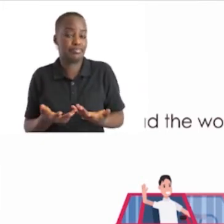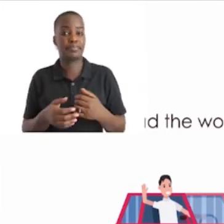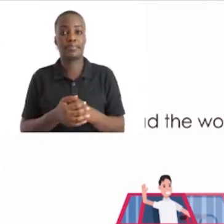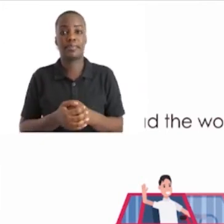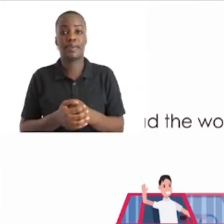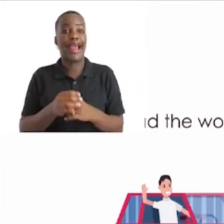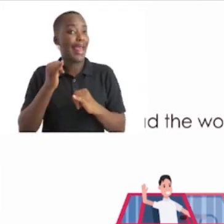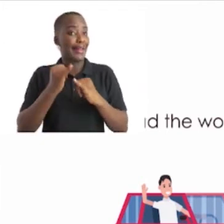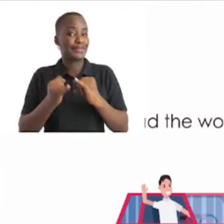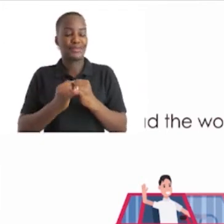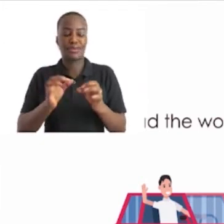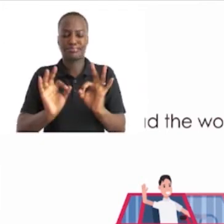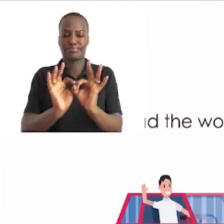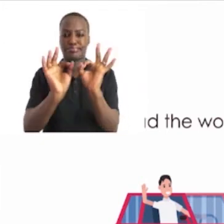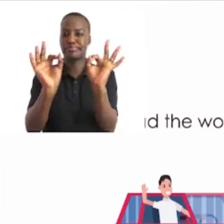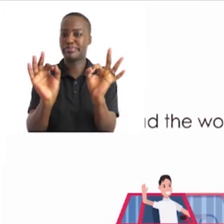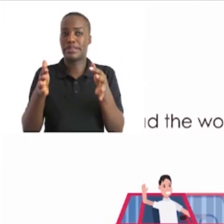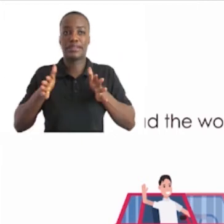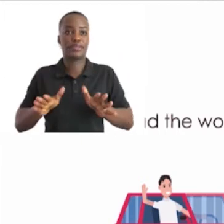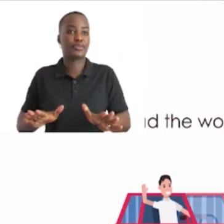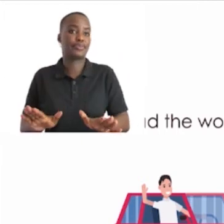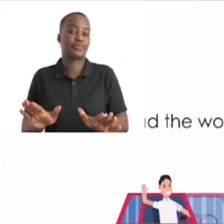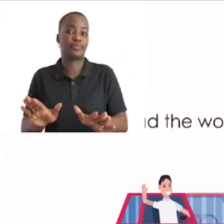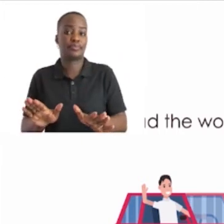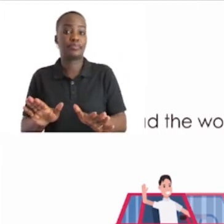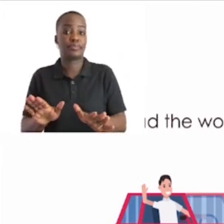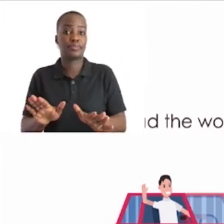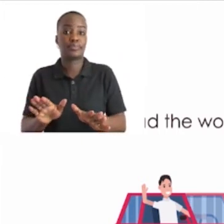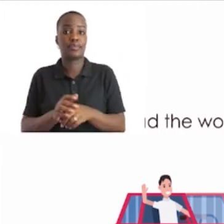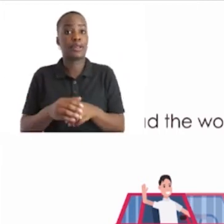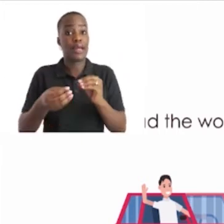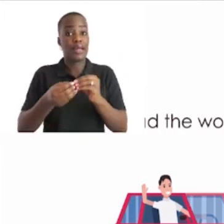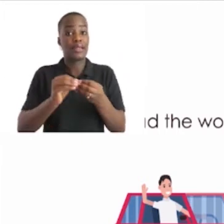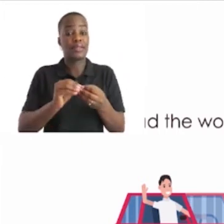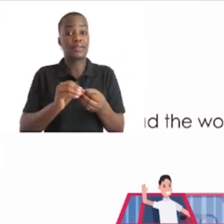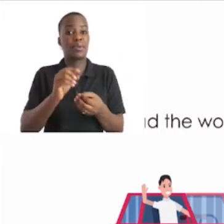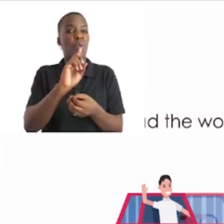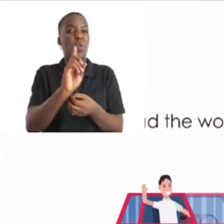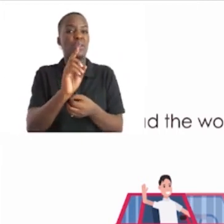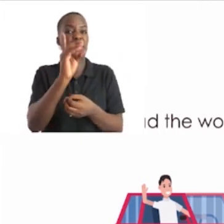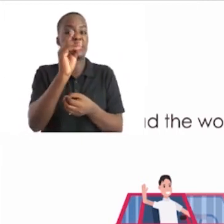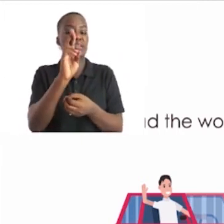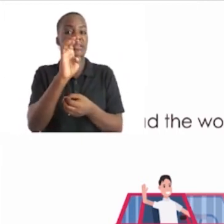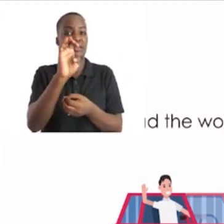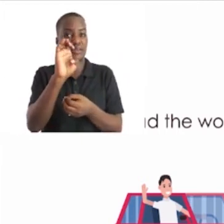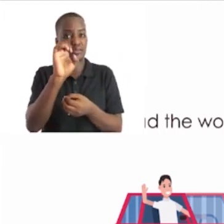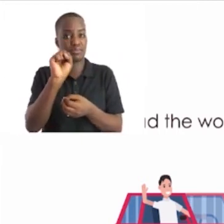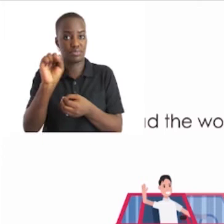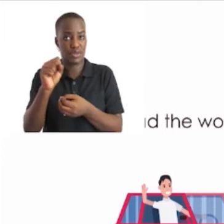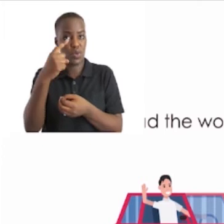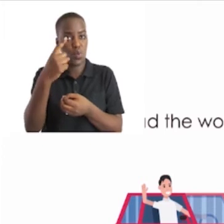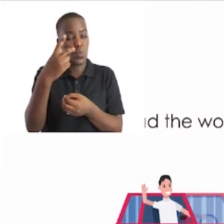a beautiful dress. Is that dress 1, 2, 3,